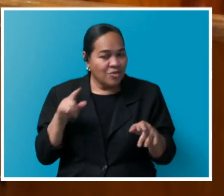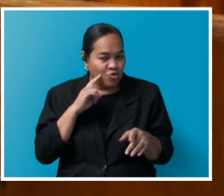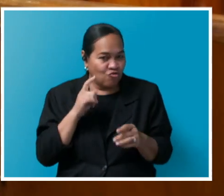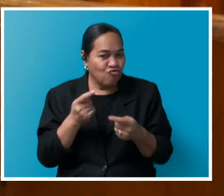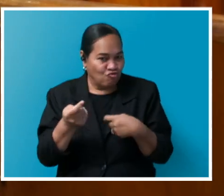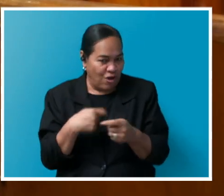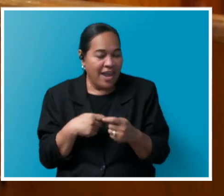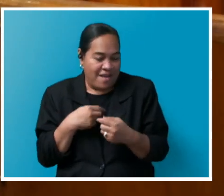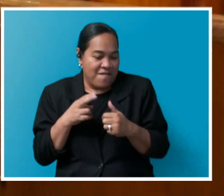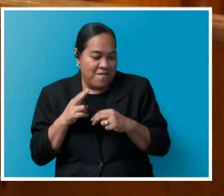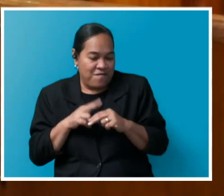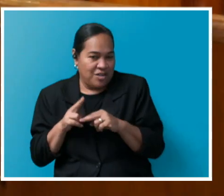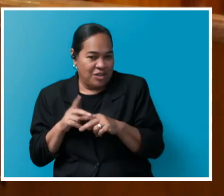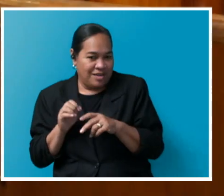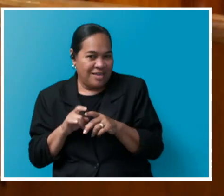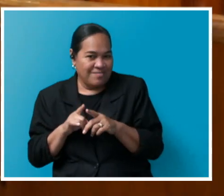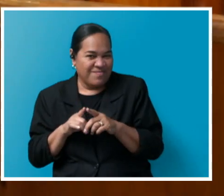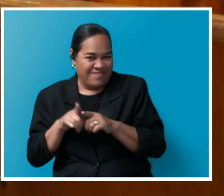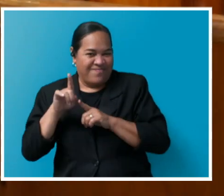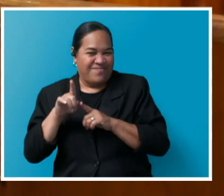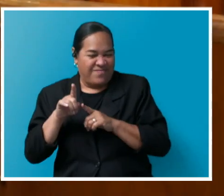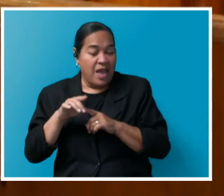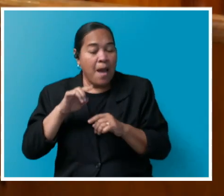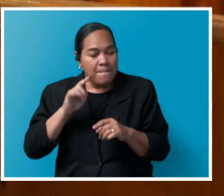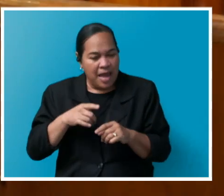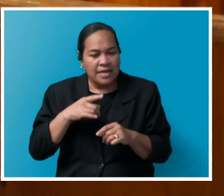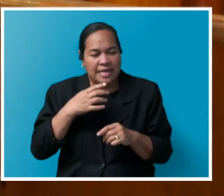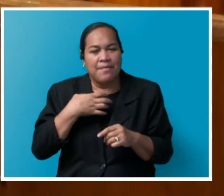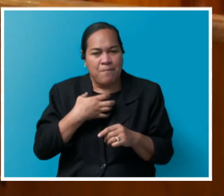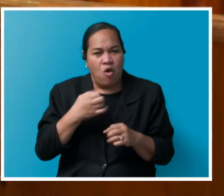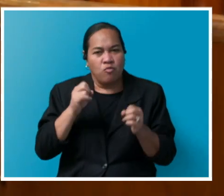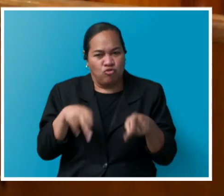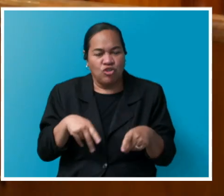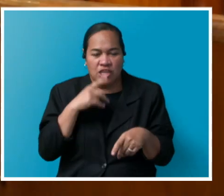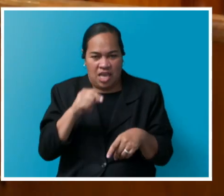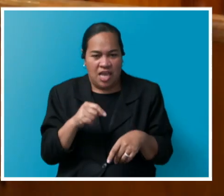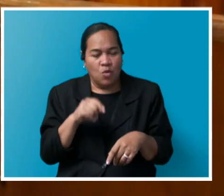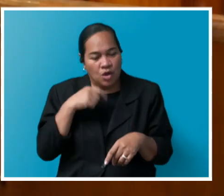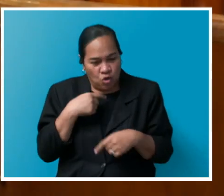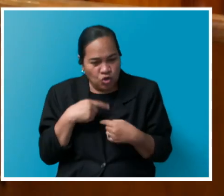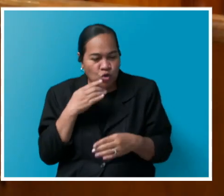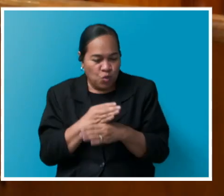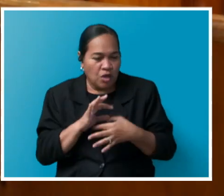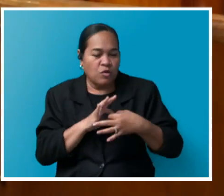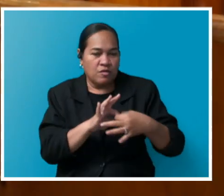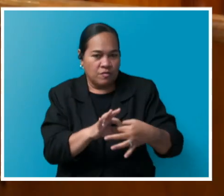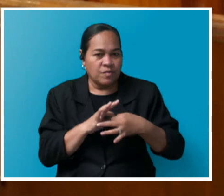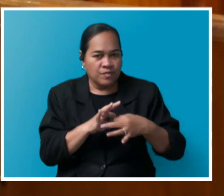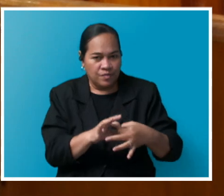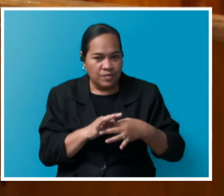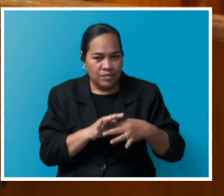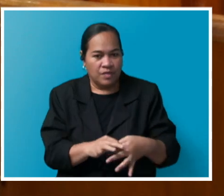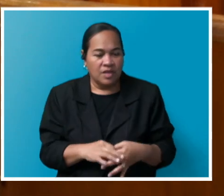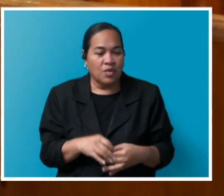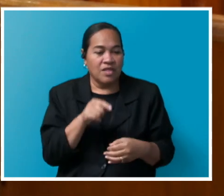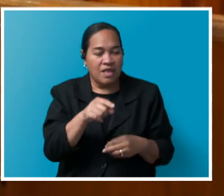favor, there remains opportunity for increased trade, and we will continue to work towards reducing trade barriers